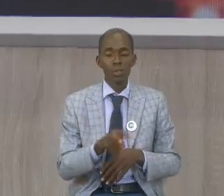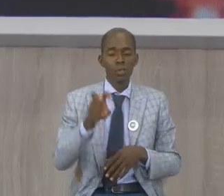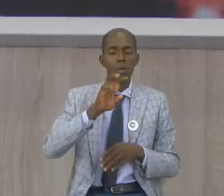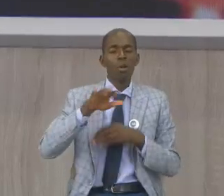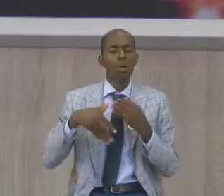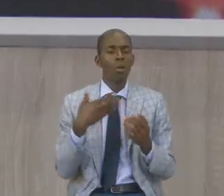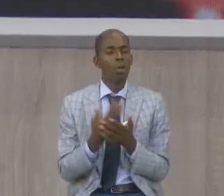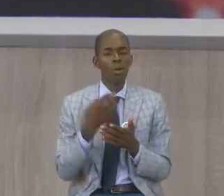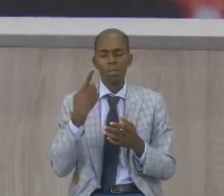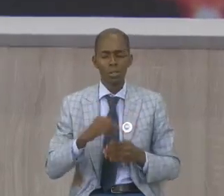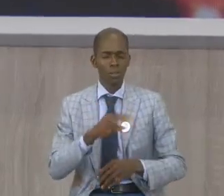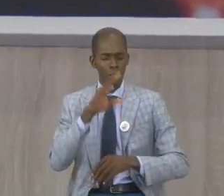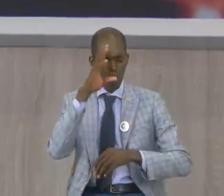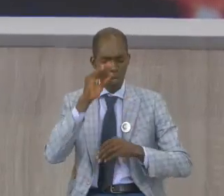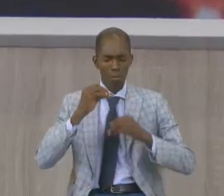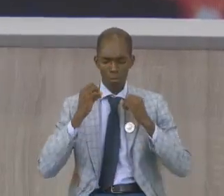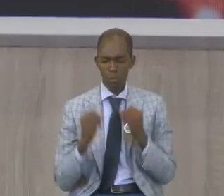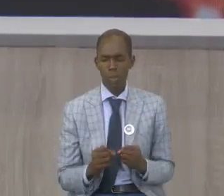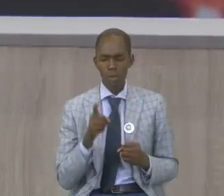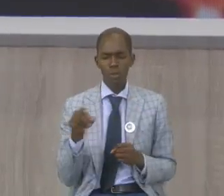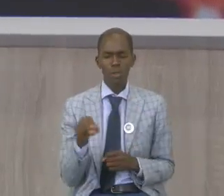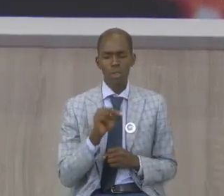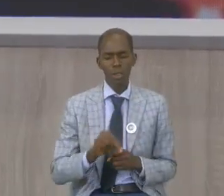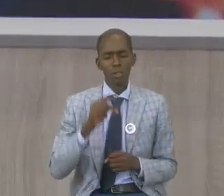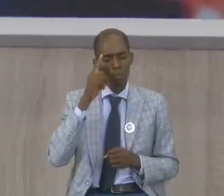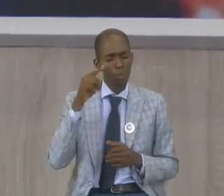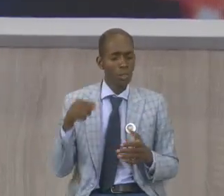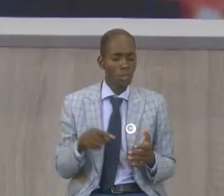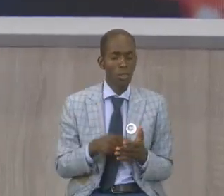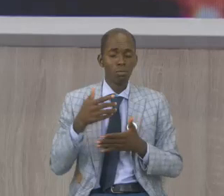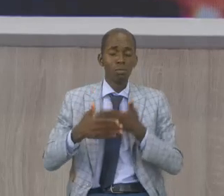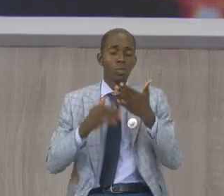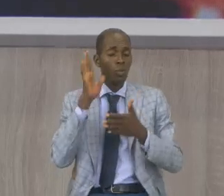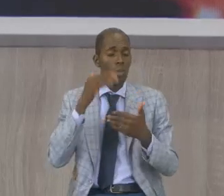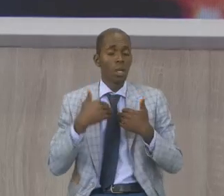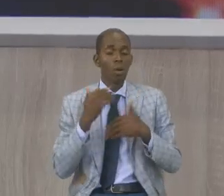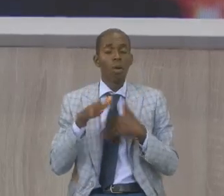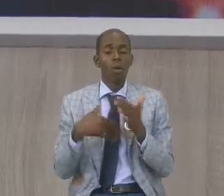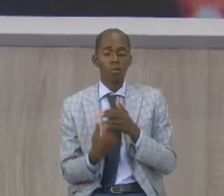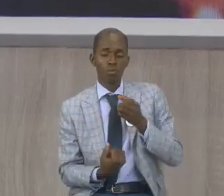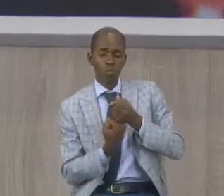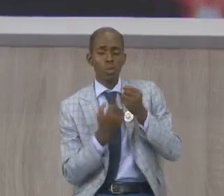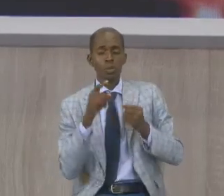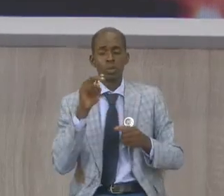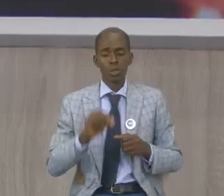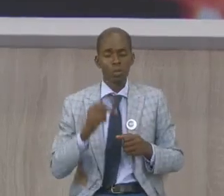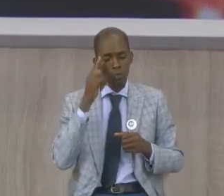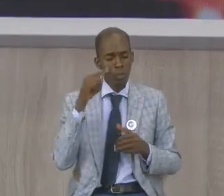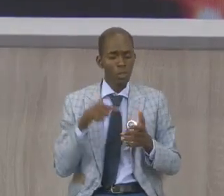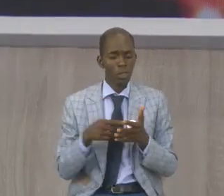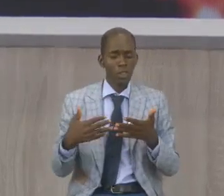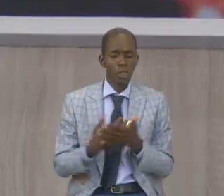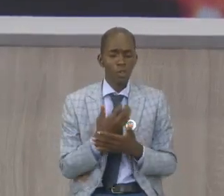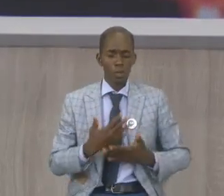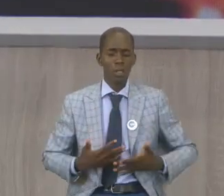the manpower you need for this progress you are going to have. All the support you need for this new life